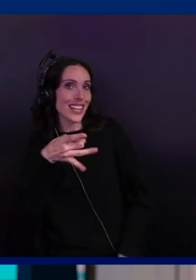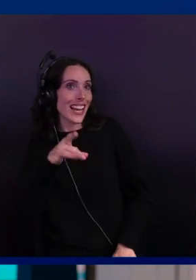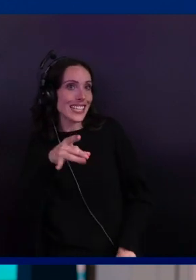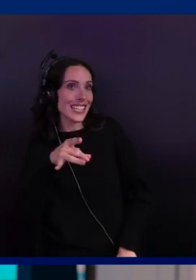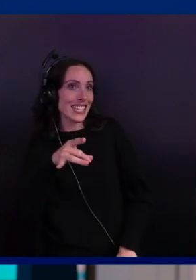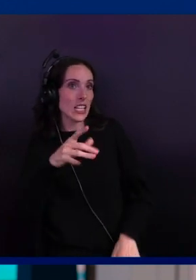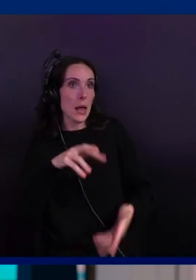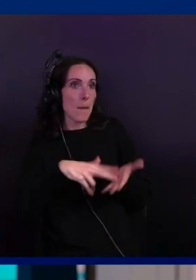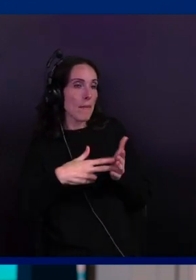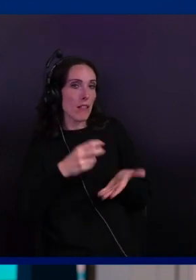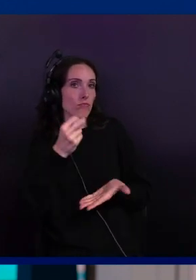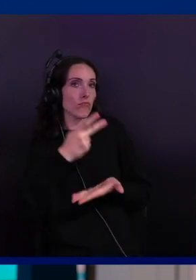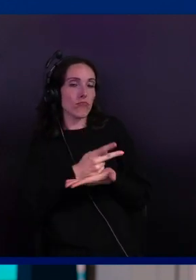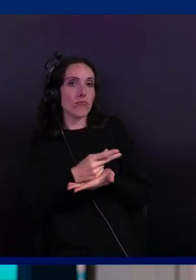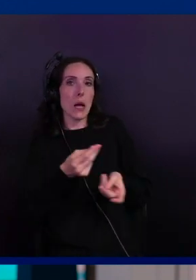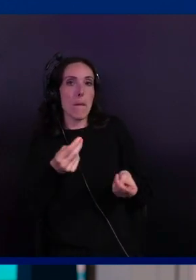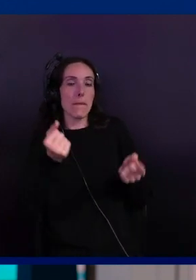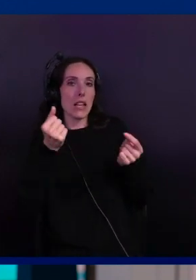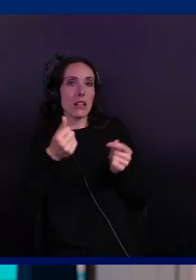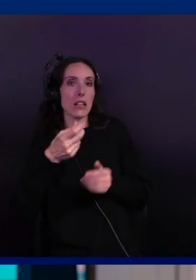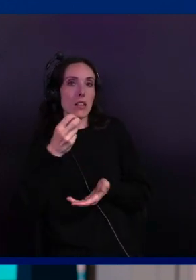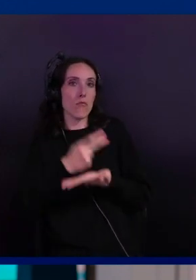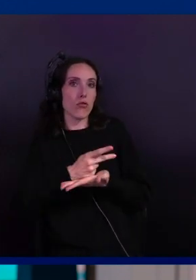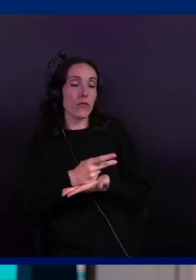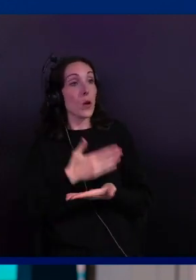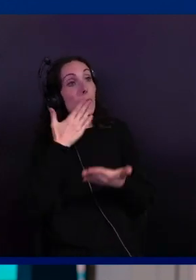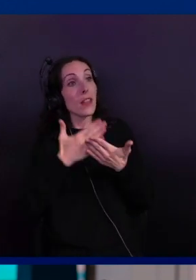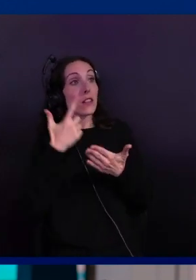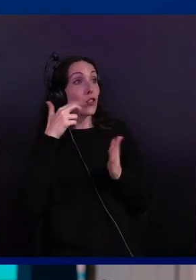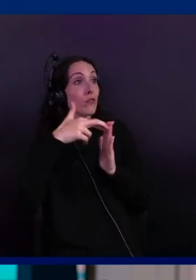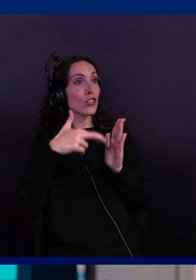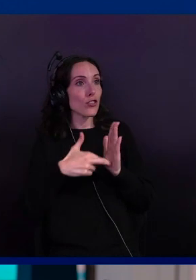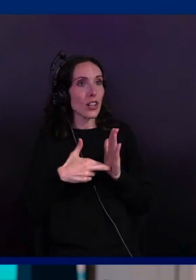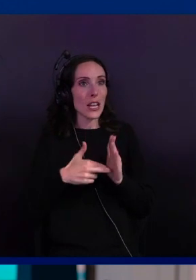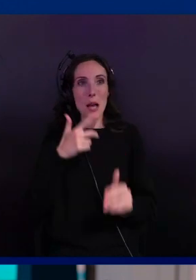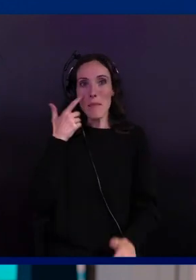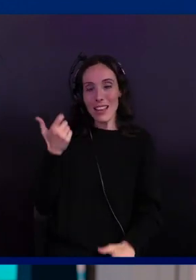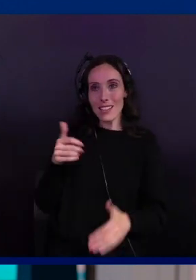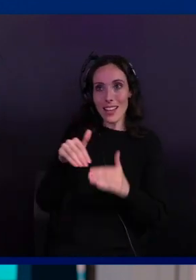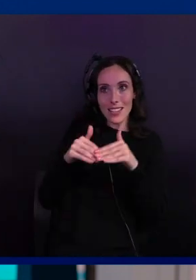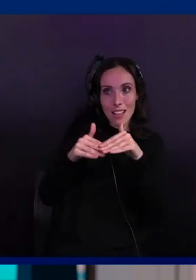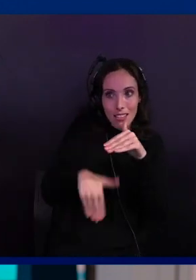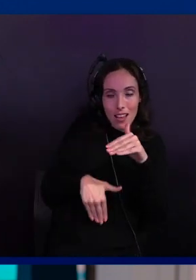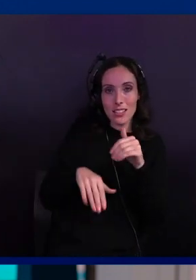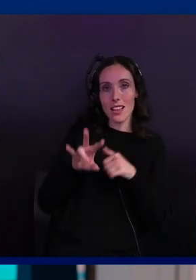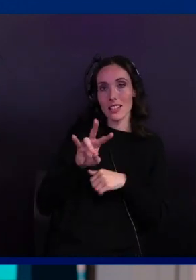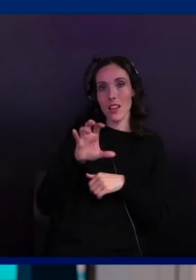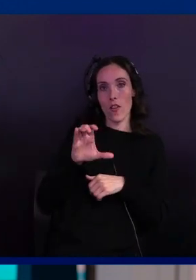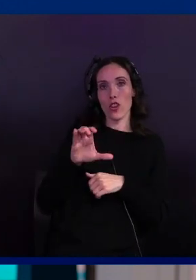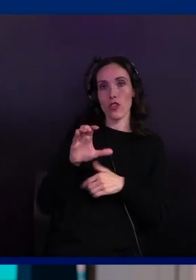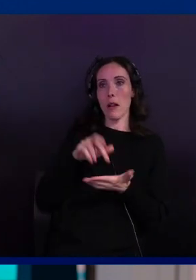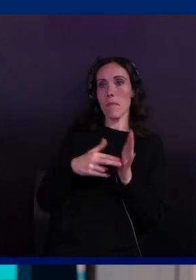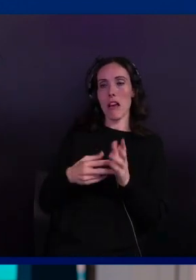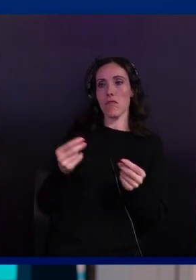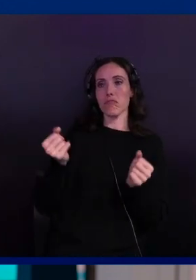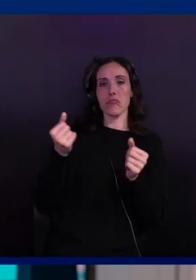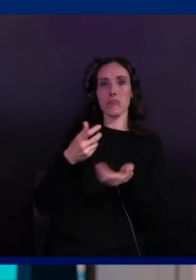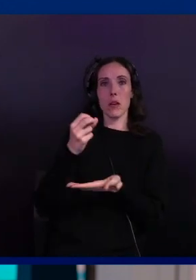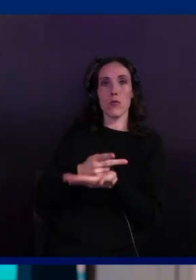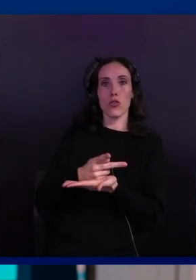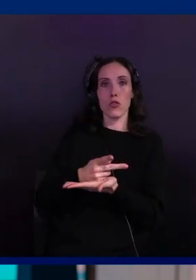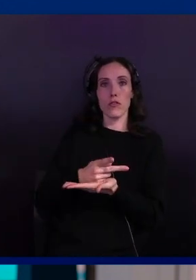is approved. Immediately, thanks for registering. Because it's much lesser than 700, that's the reason it got approved. Now we look